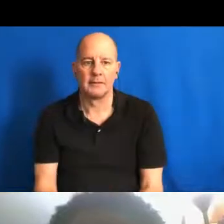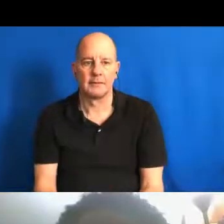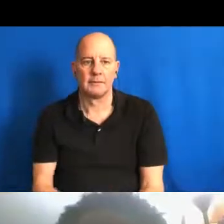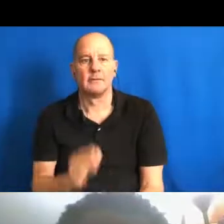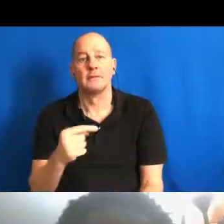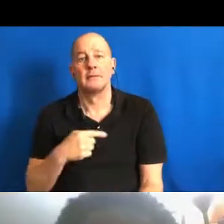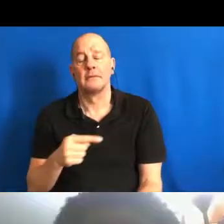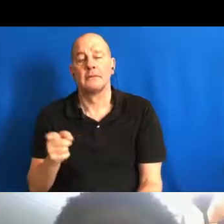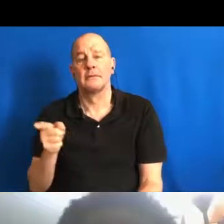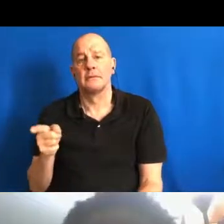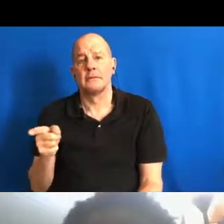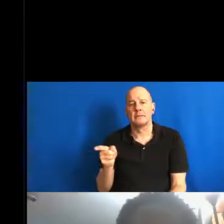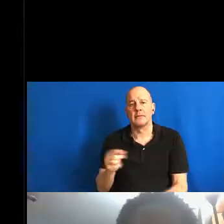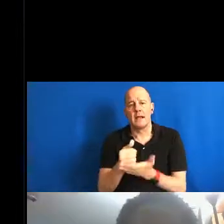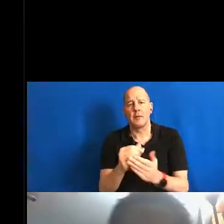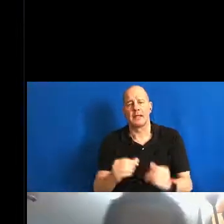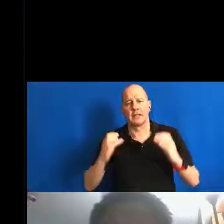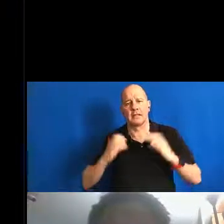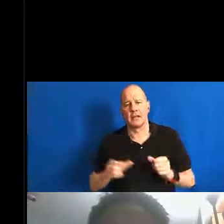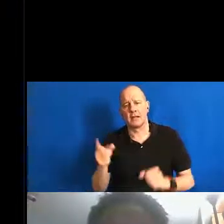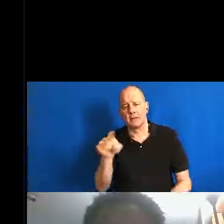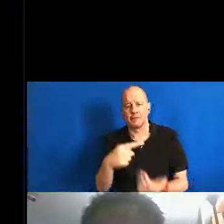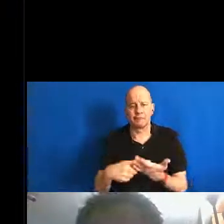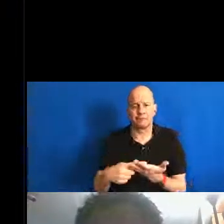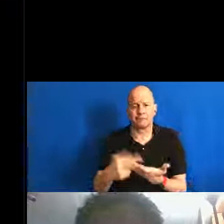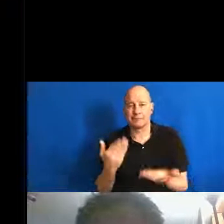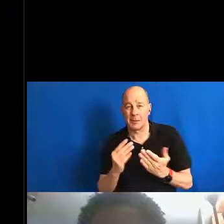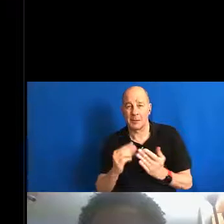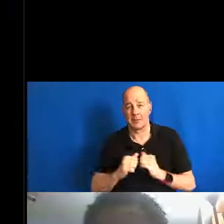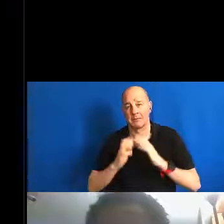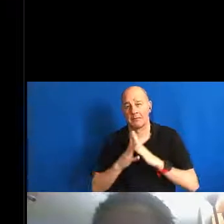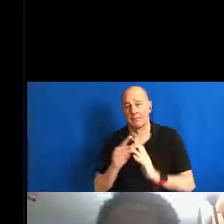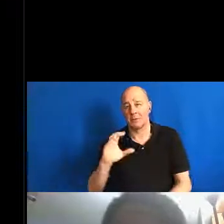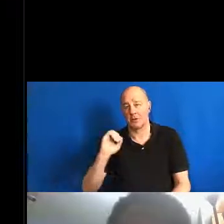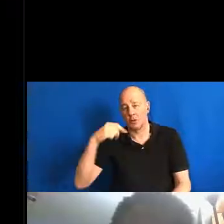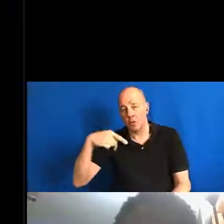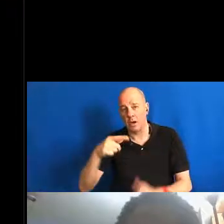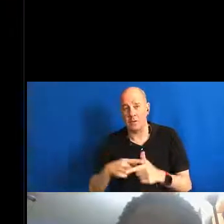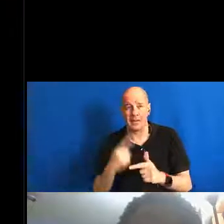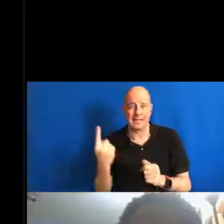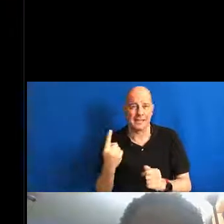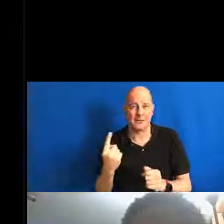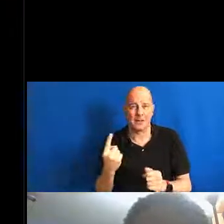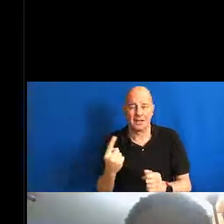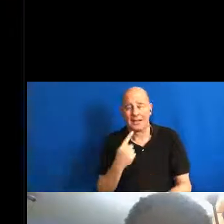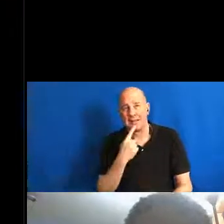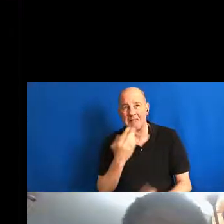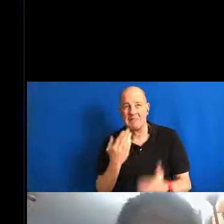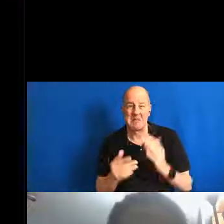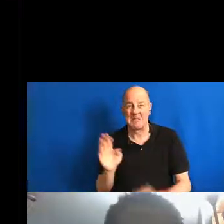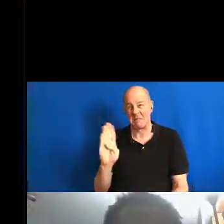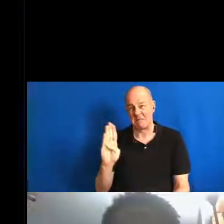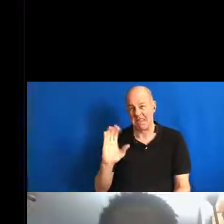client, they were talking about how they were leaning towards forming a cooperative, but then someone was thinking about maybe a B Corp,